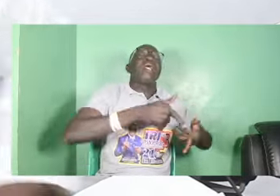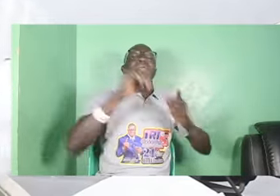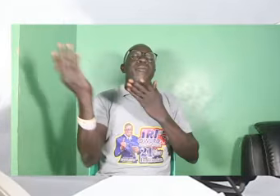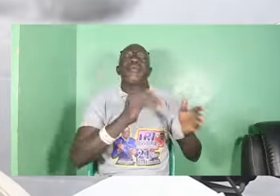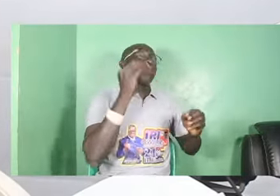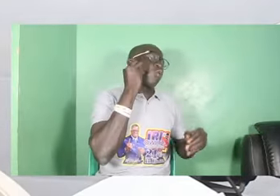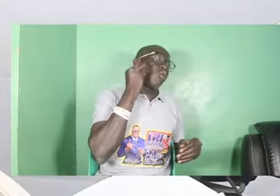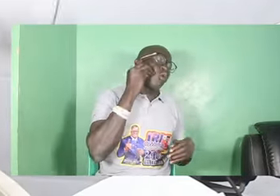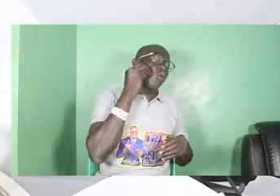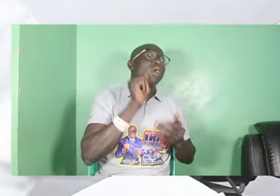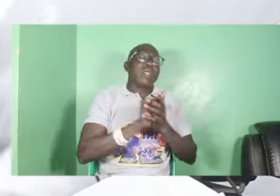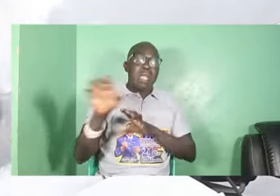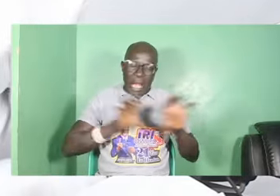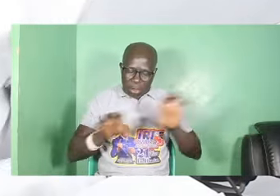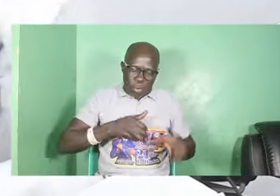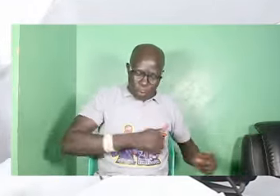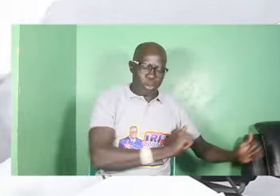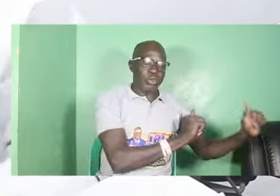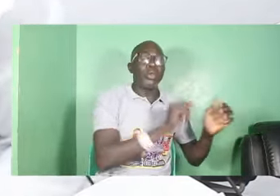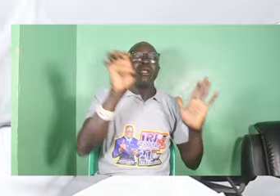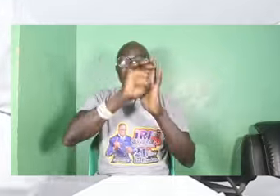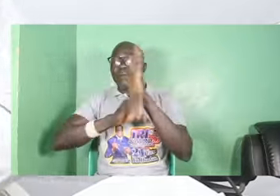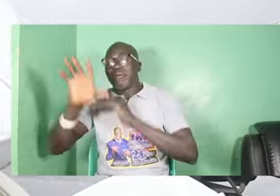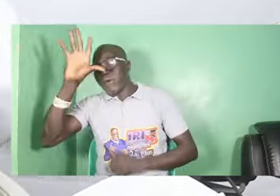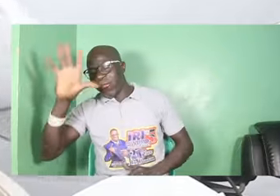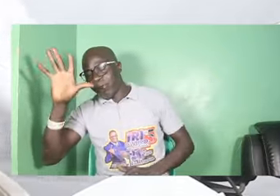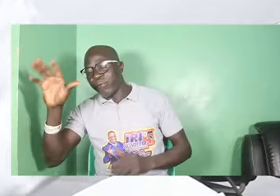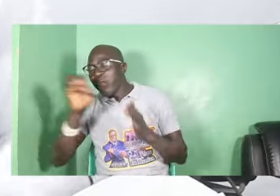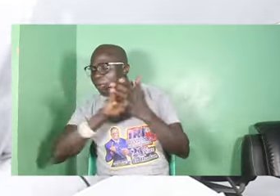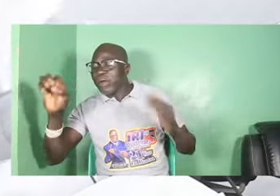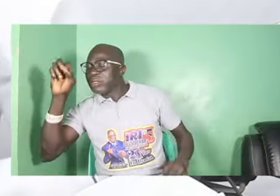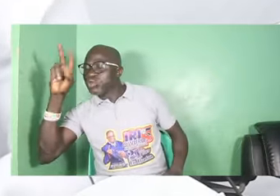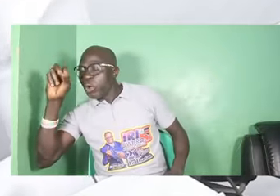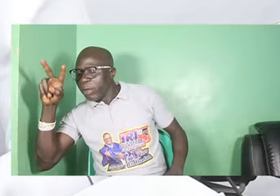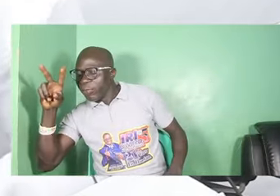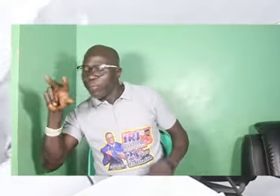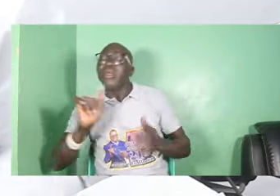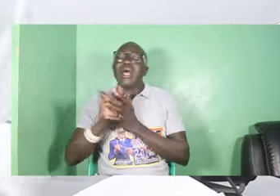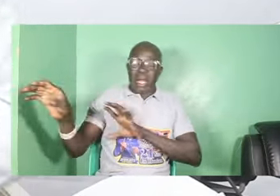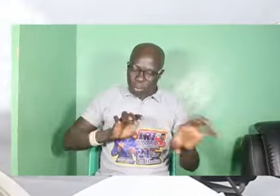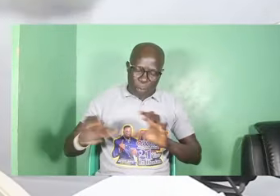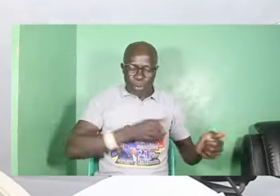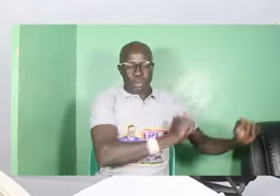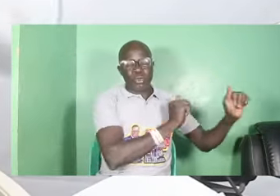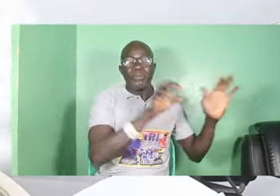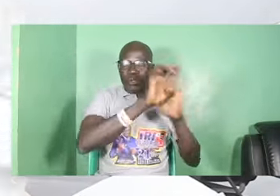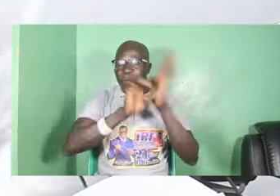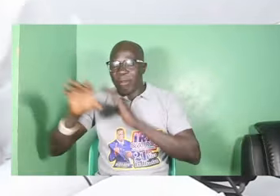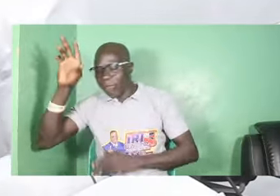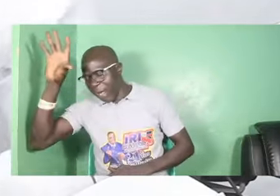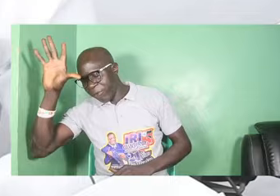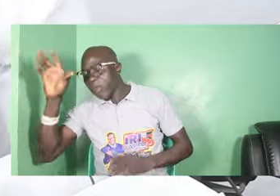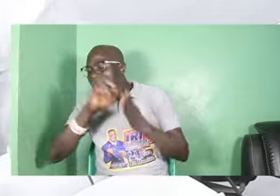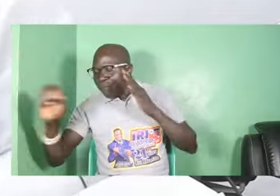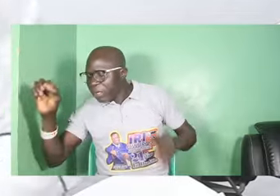mu wale na. Ise apostoli. House of apostoli. Ori karun. Chapter 5. Ese kejila. Verse 12. Ise apostoli. House of apostoli. Ori karun.